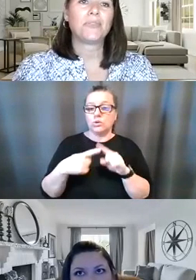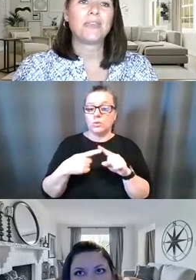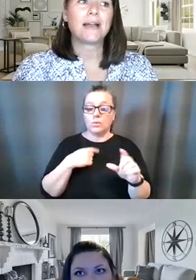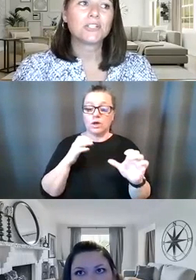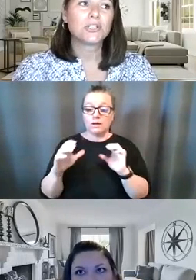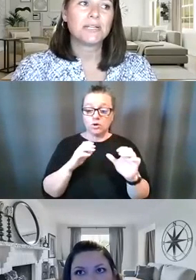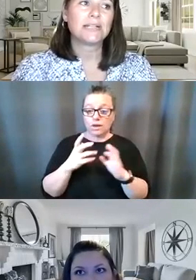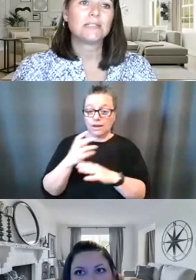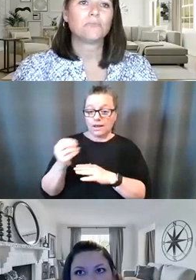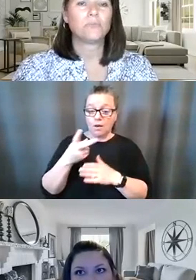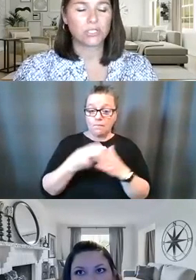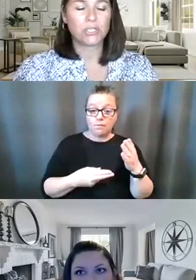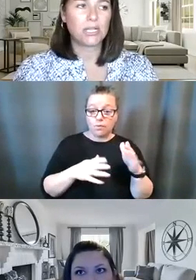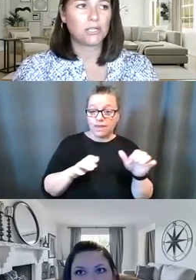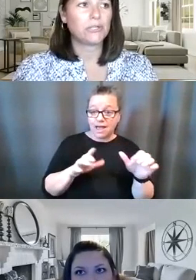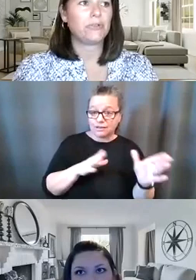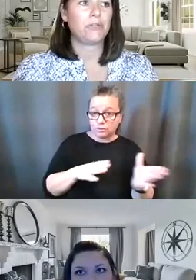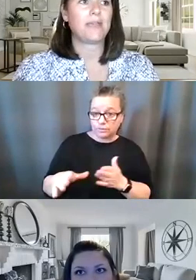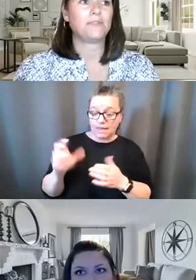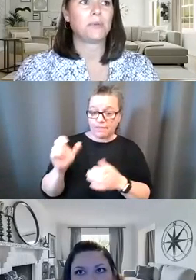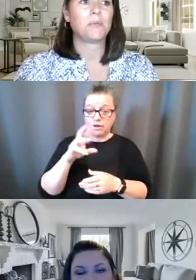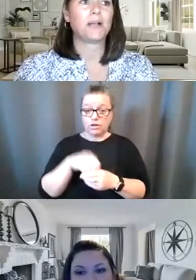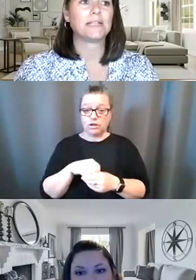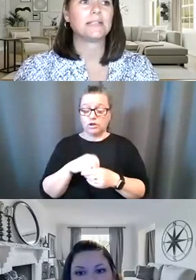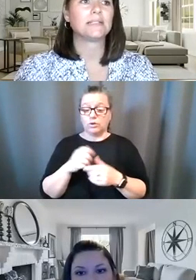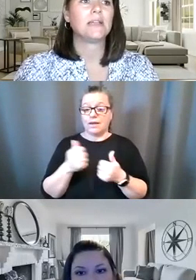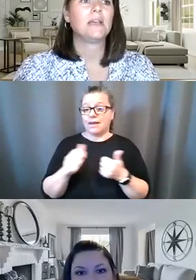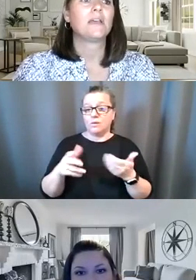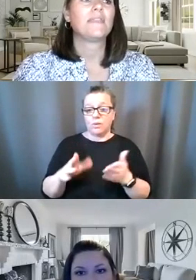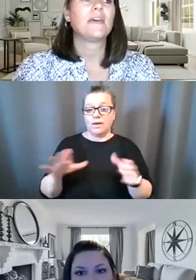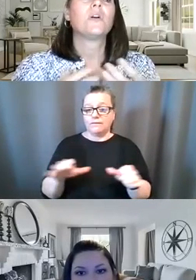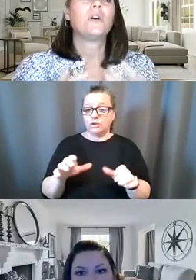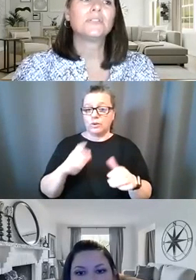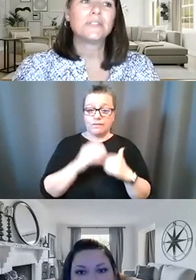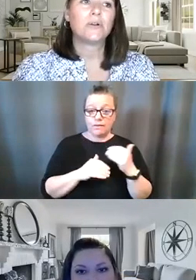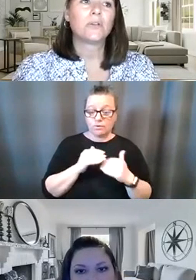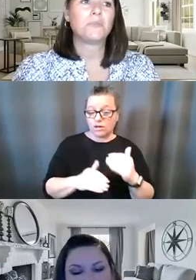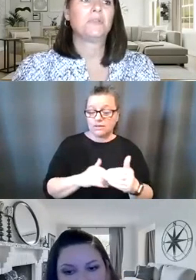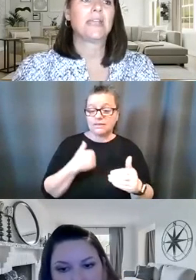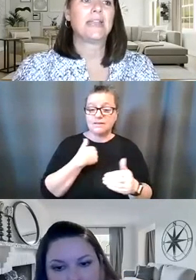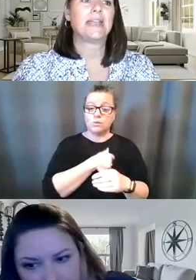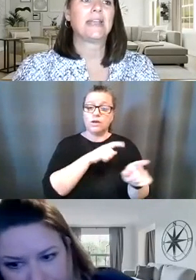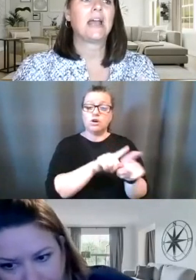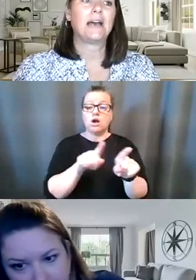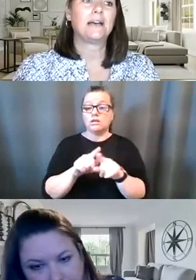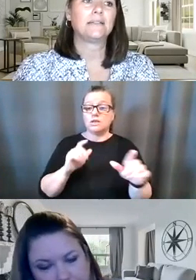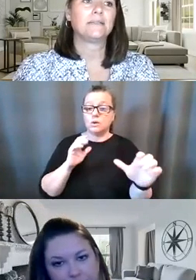out both the action plans, which could include a new way of doing a process, that we're also